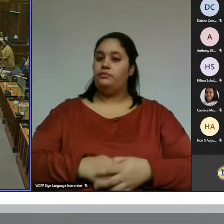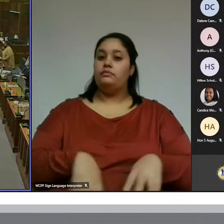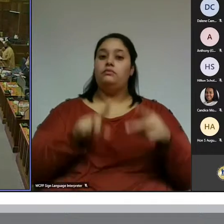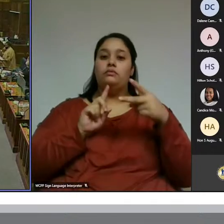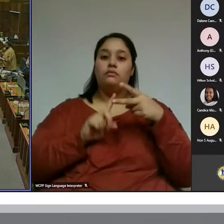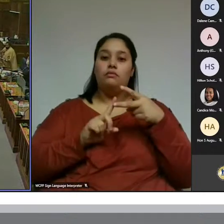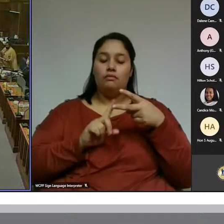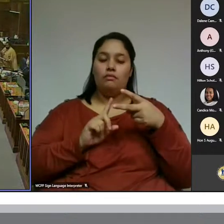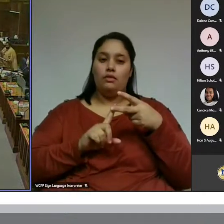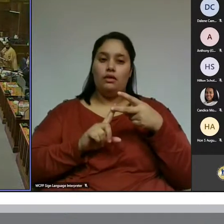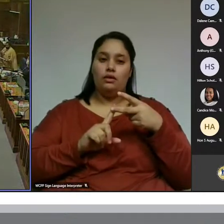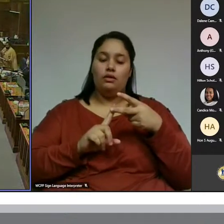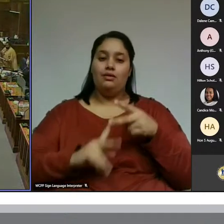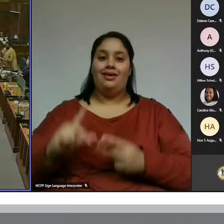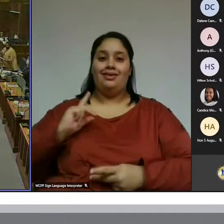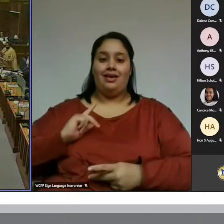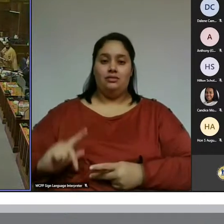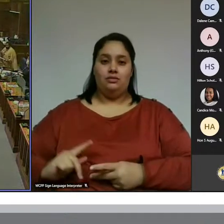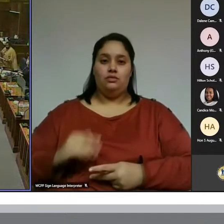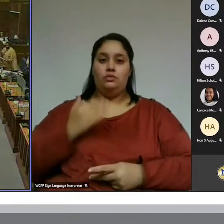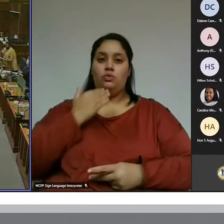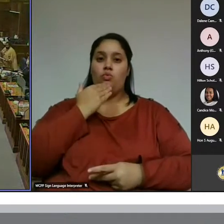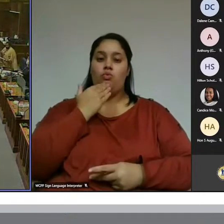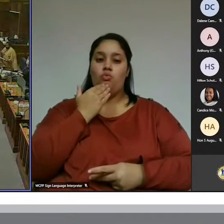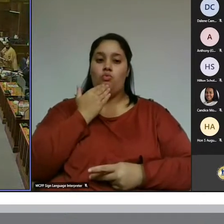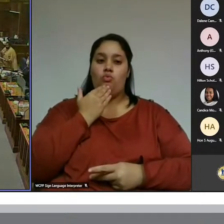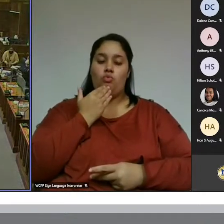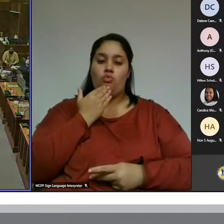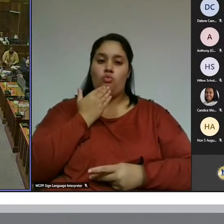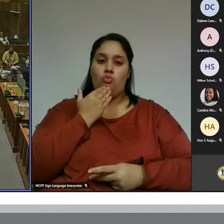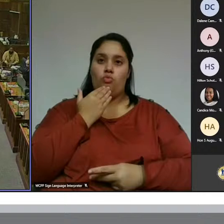guests and parties, members